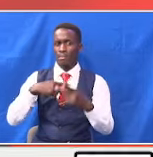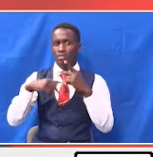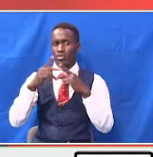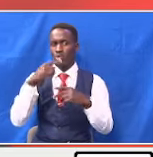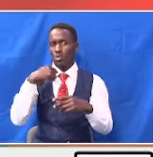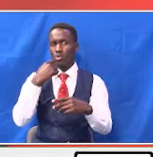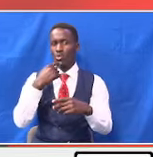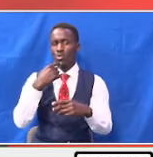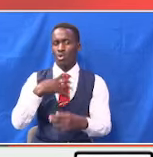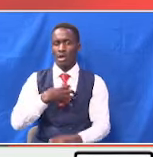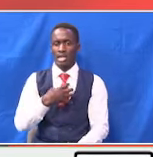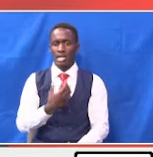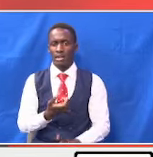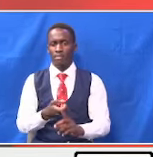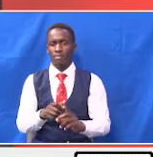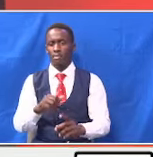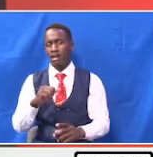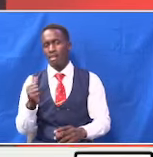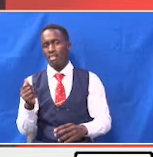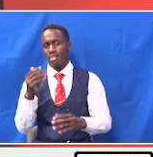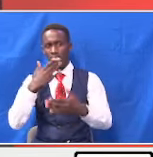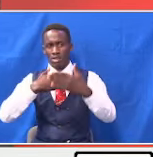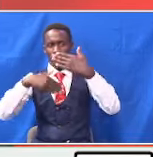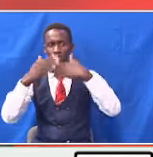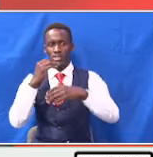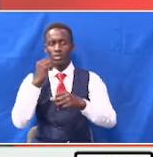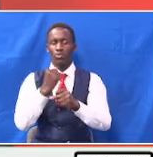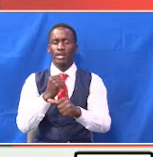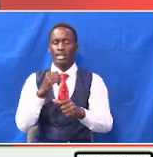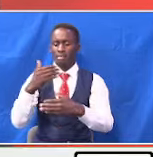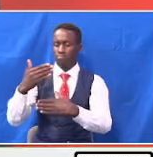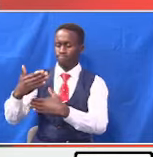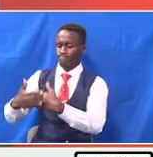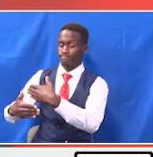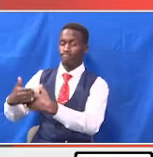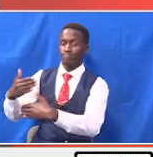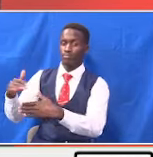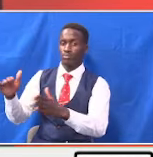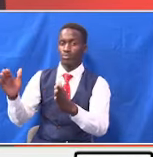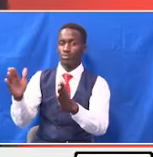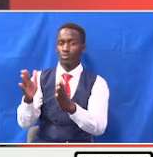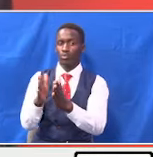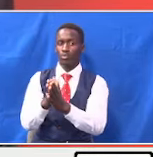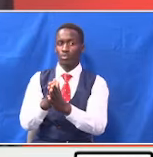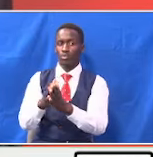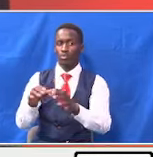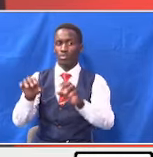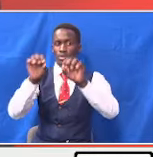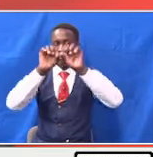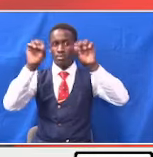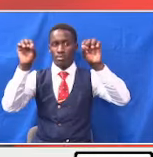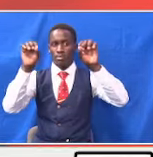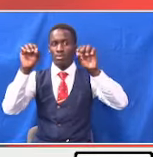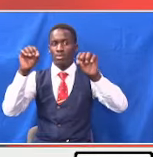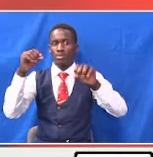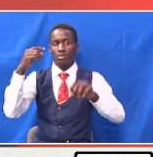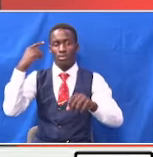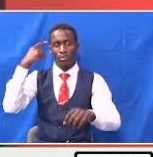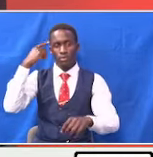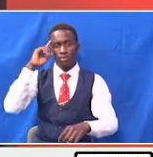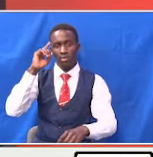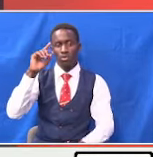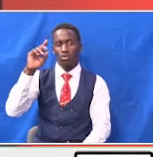retired from Rutgers University, and is working very close with me. President Goodluck of Nigeria has just